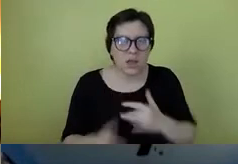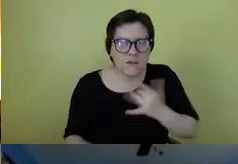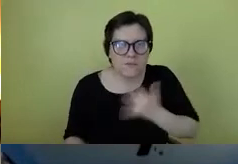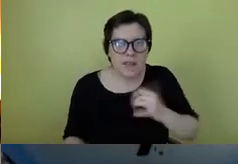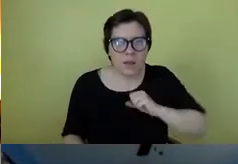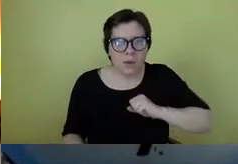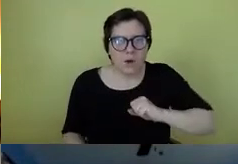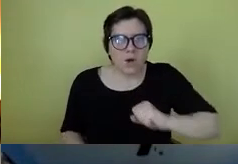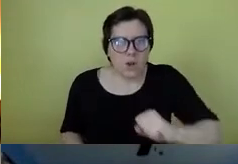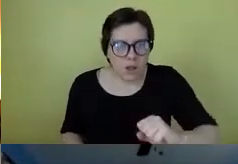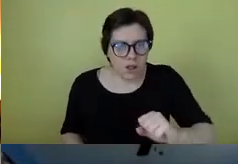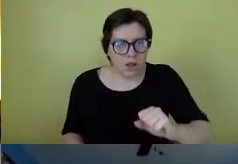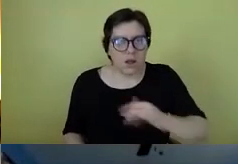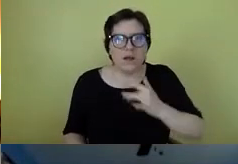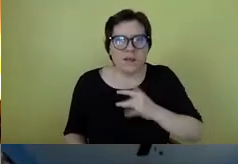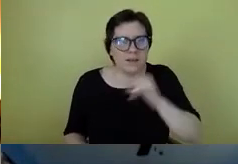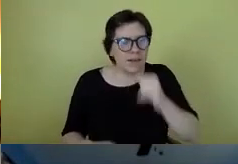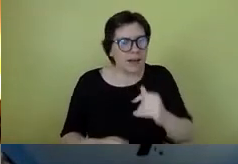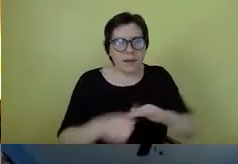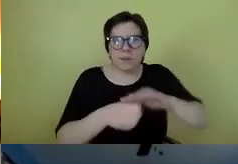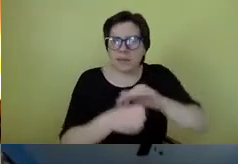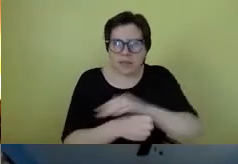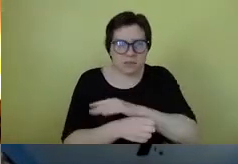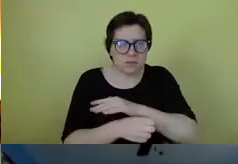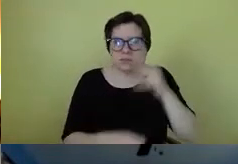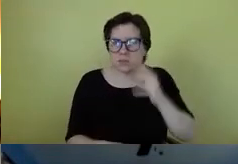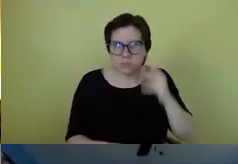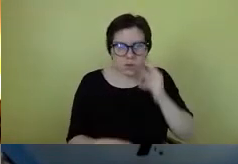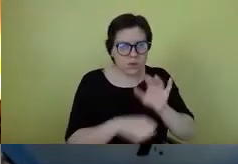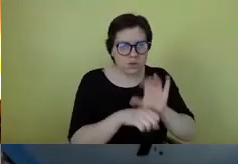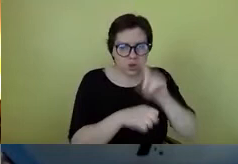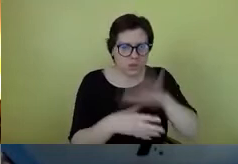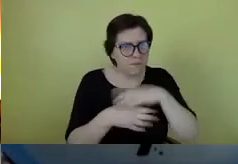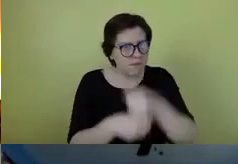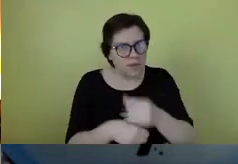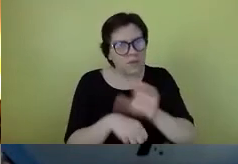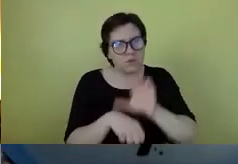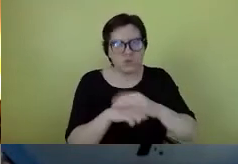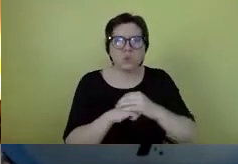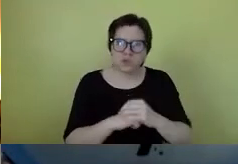It's an incomplete experience of the church's faith and worship.